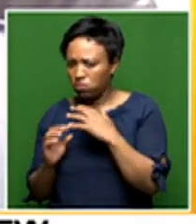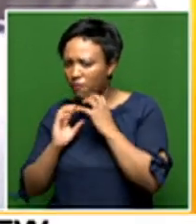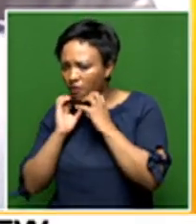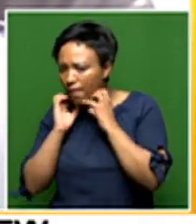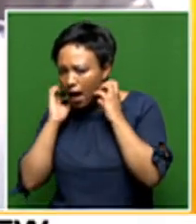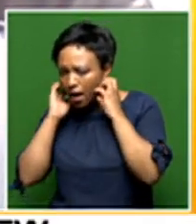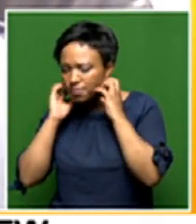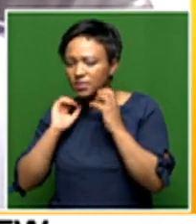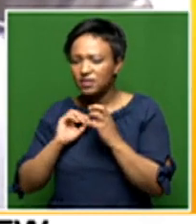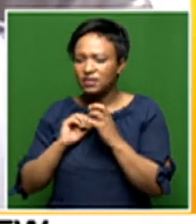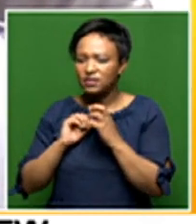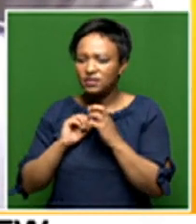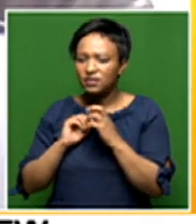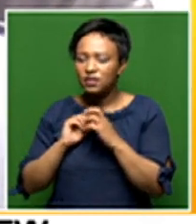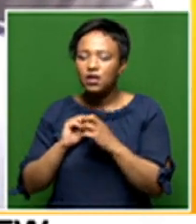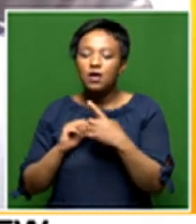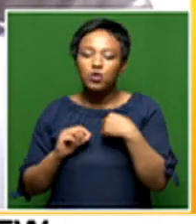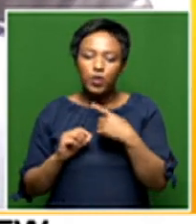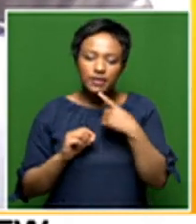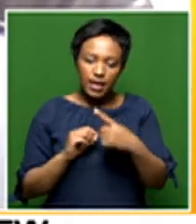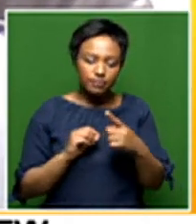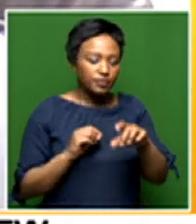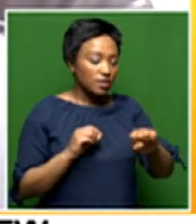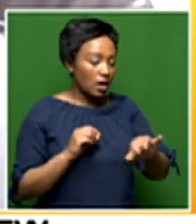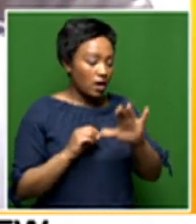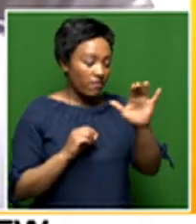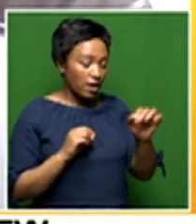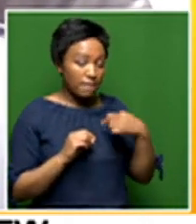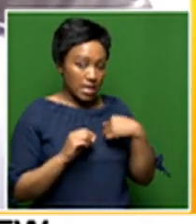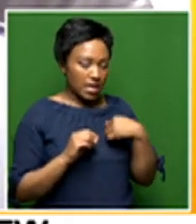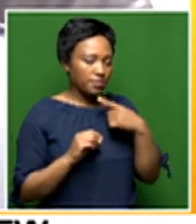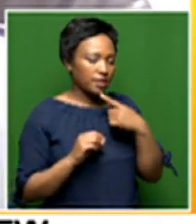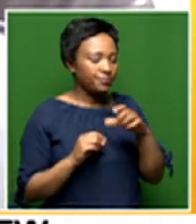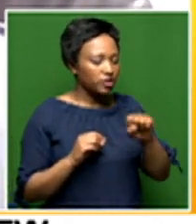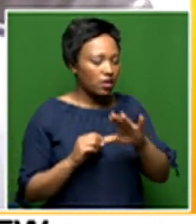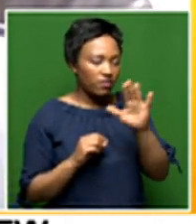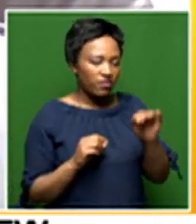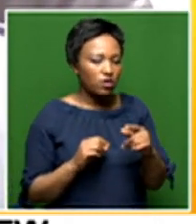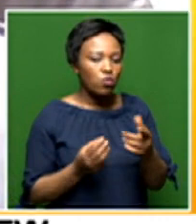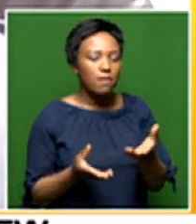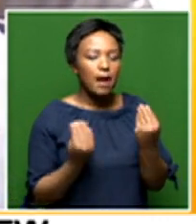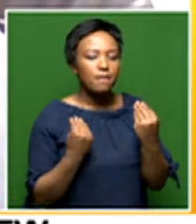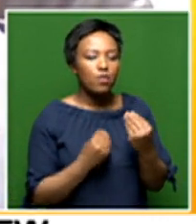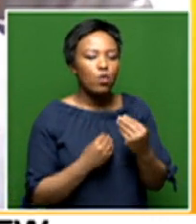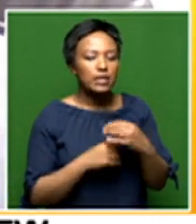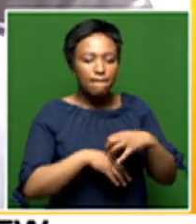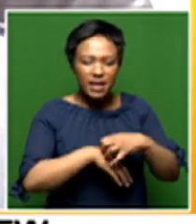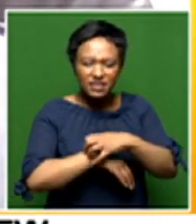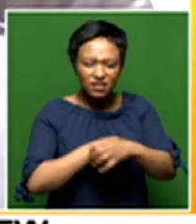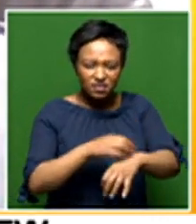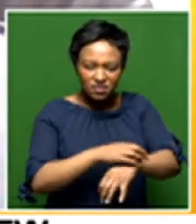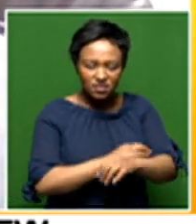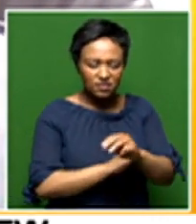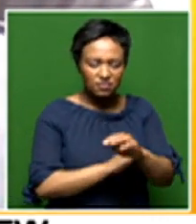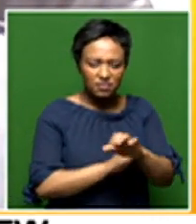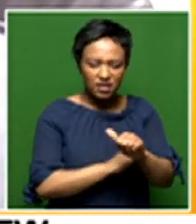So I'm saying that in South Africa, most of us received measles vaccination in childhood,